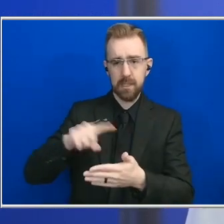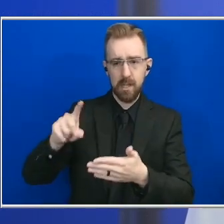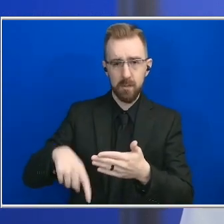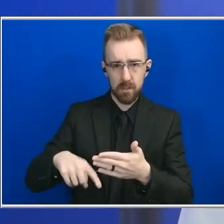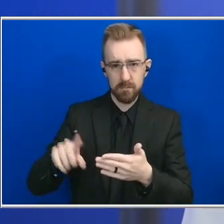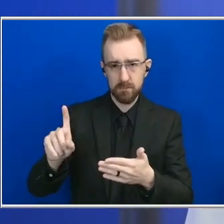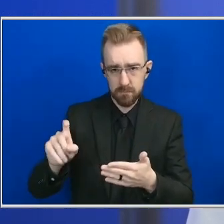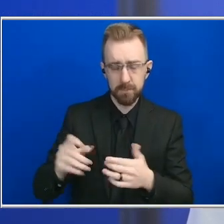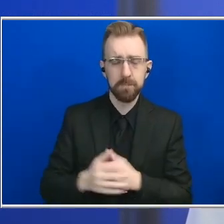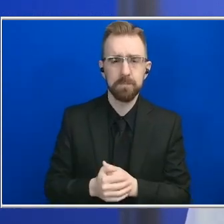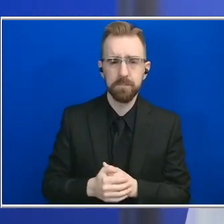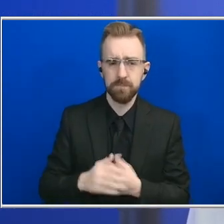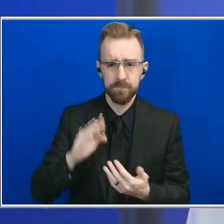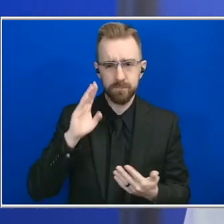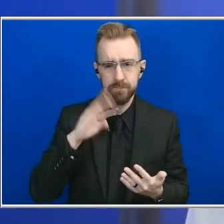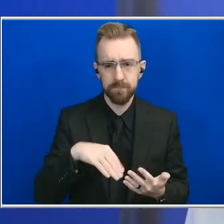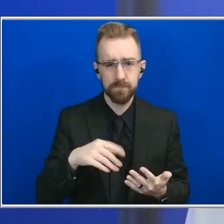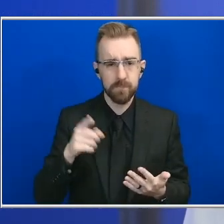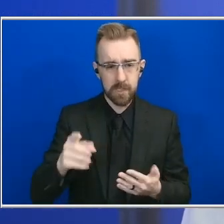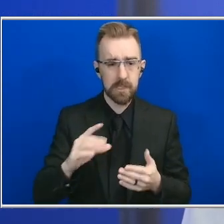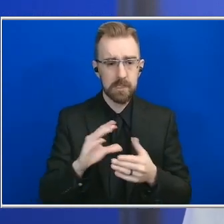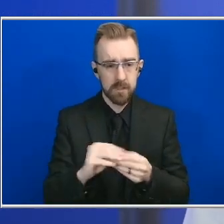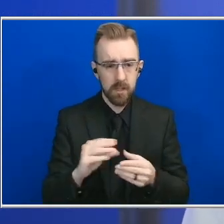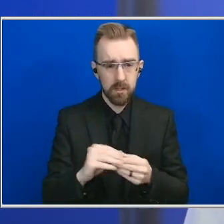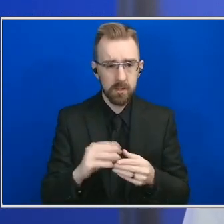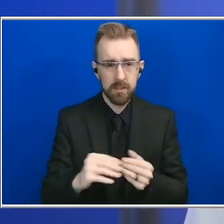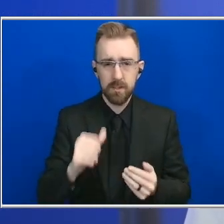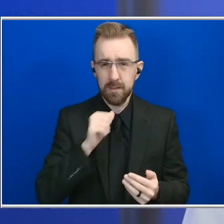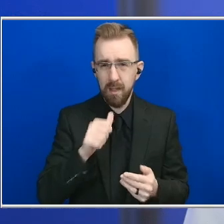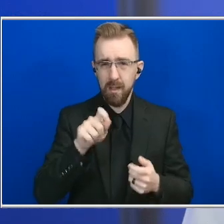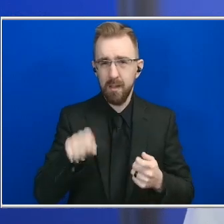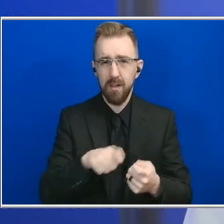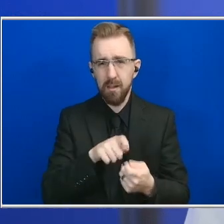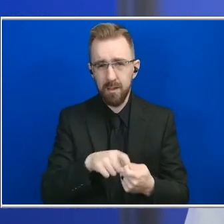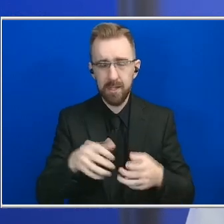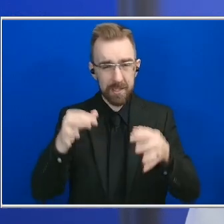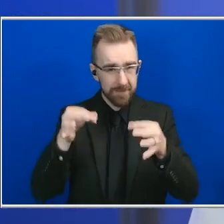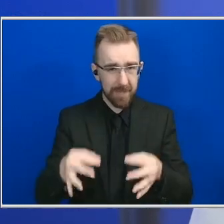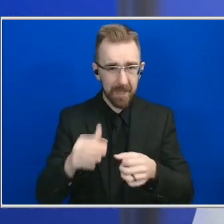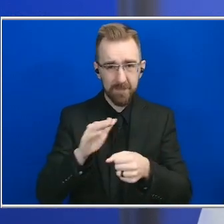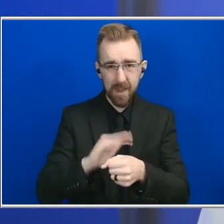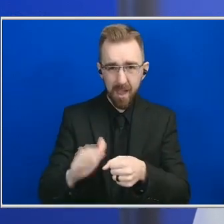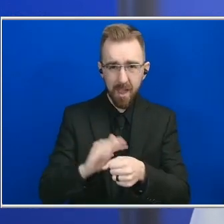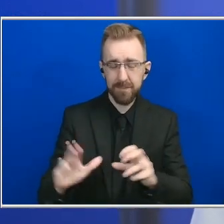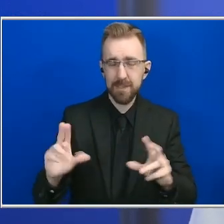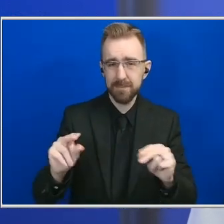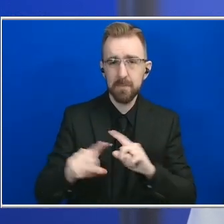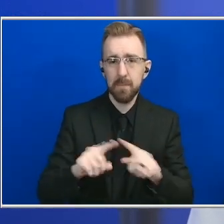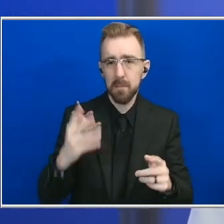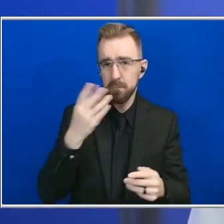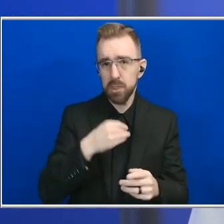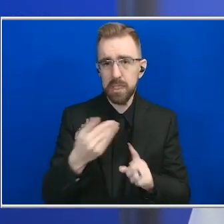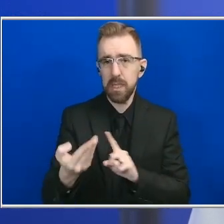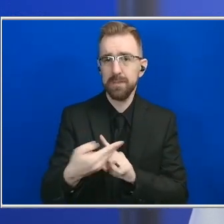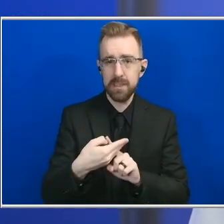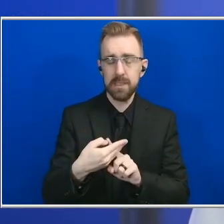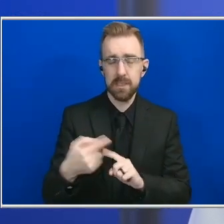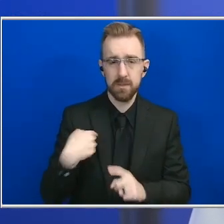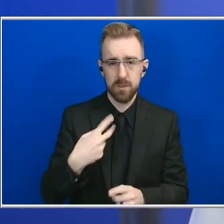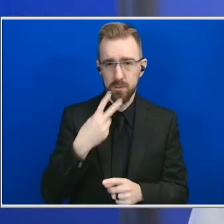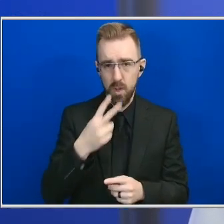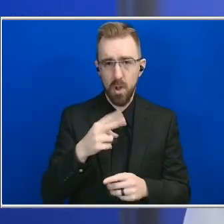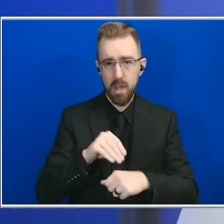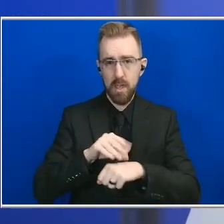you know, and as he said, not quite definitive enough, but pretty convincing that we saw an impact in